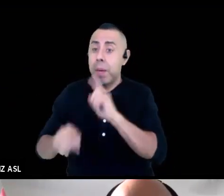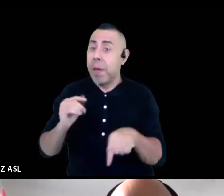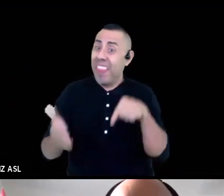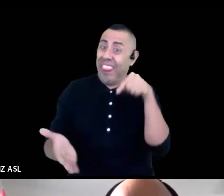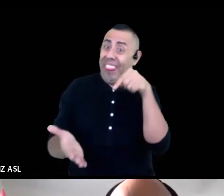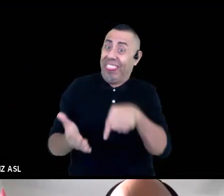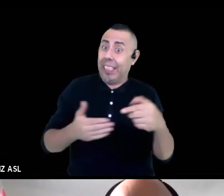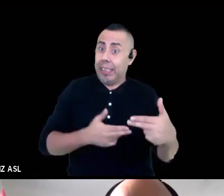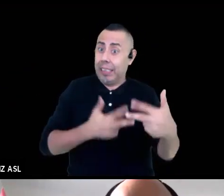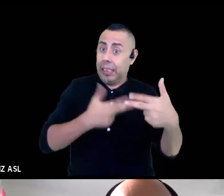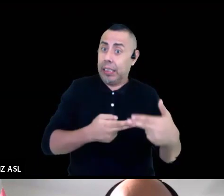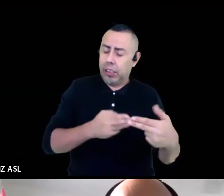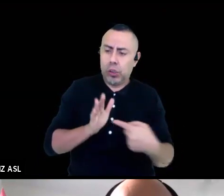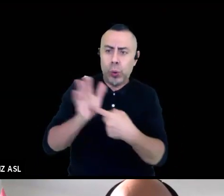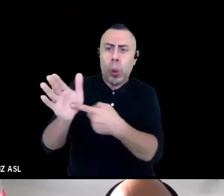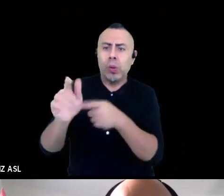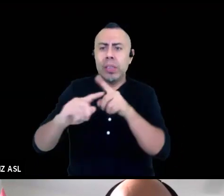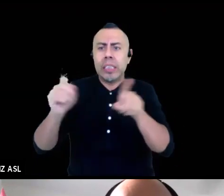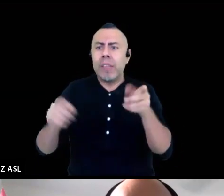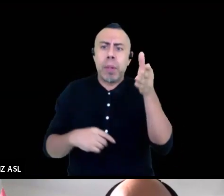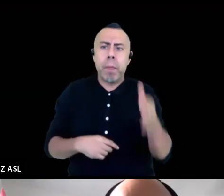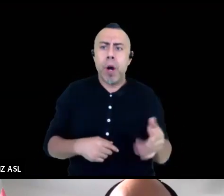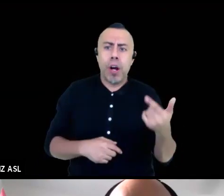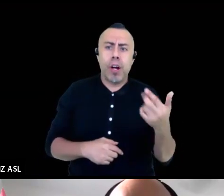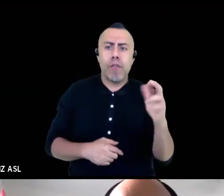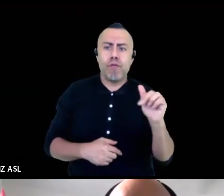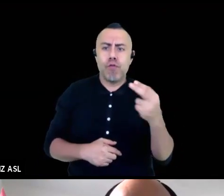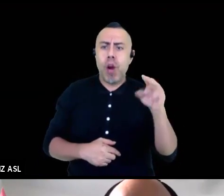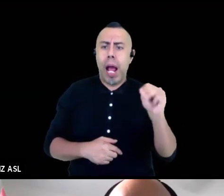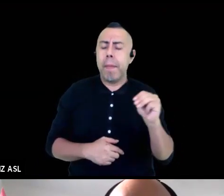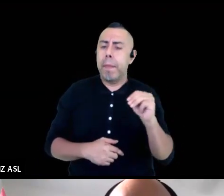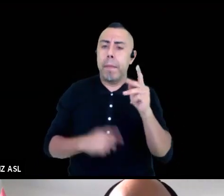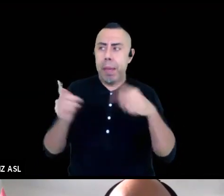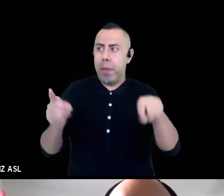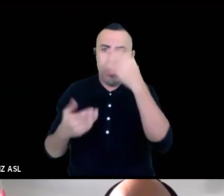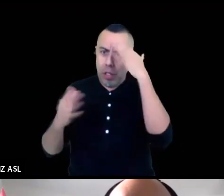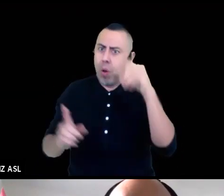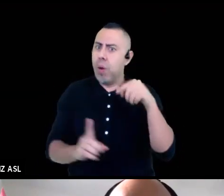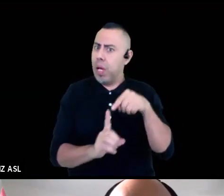one really ever gets seen before. Can you maybe go a little depth into that one scene?